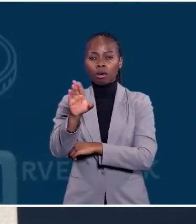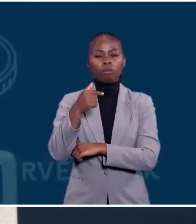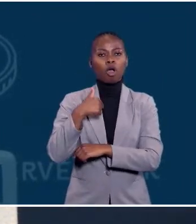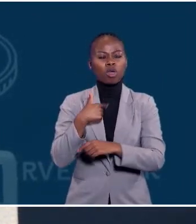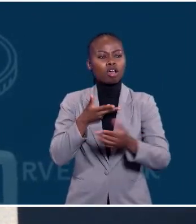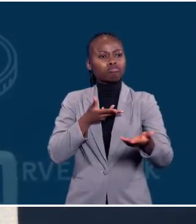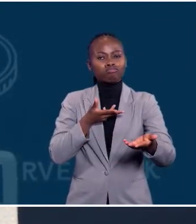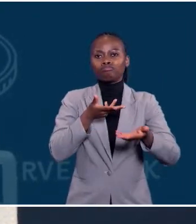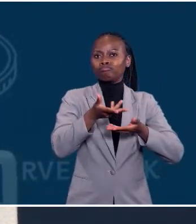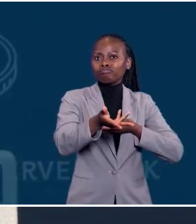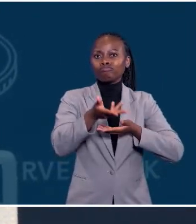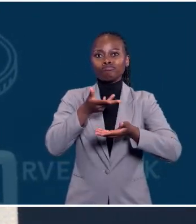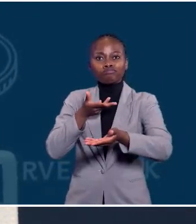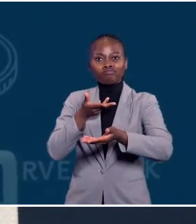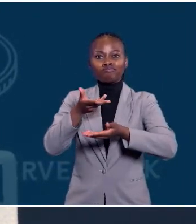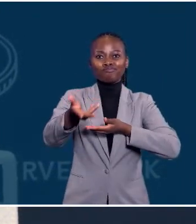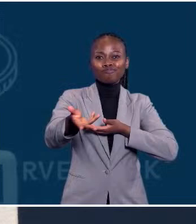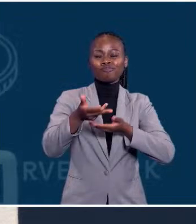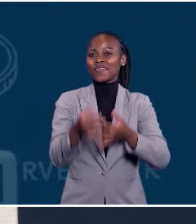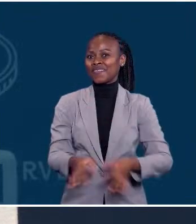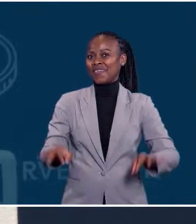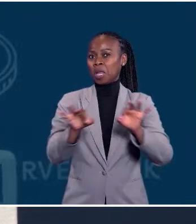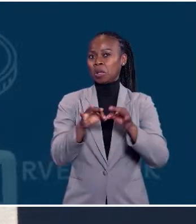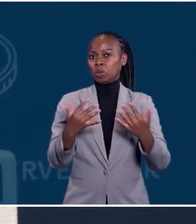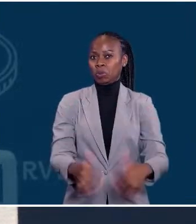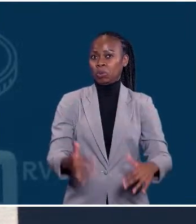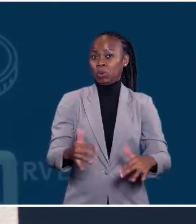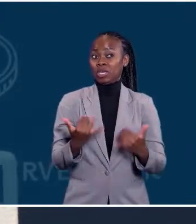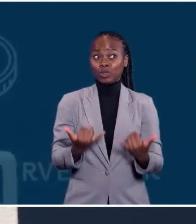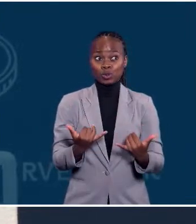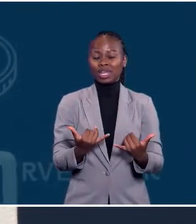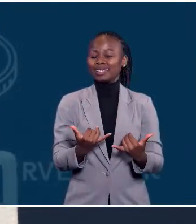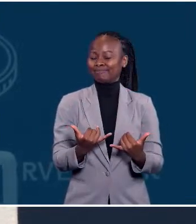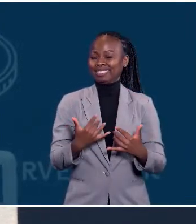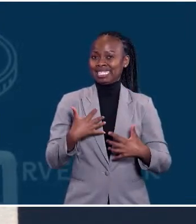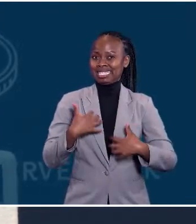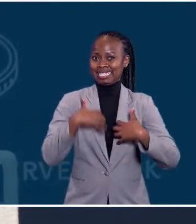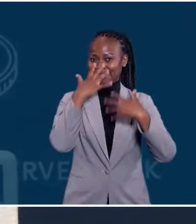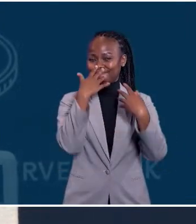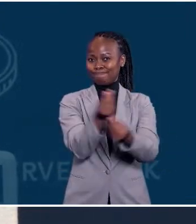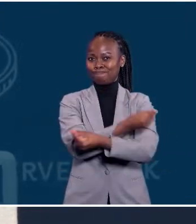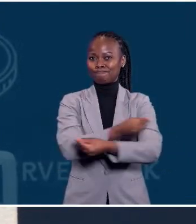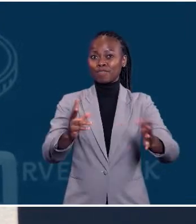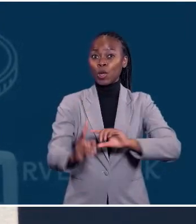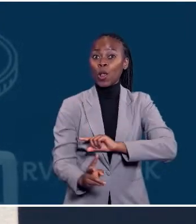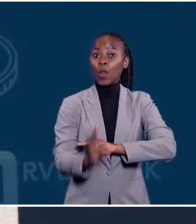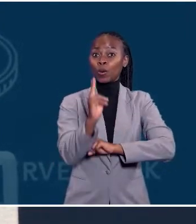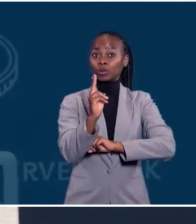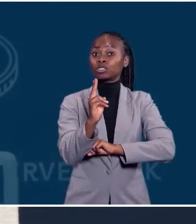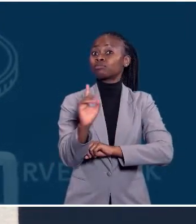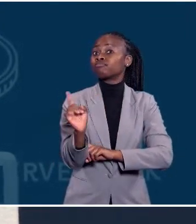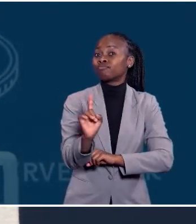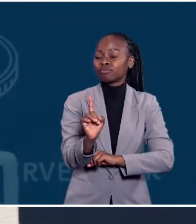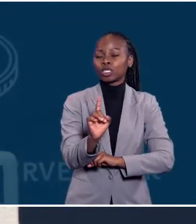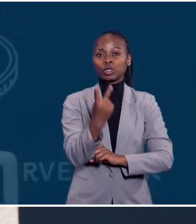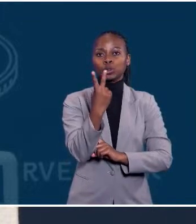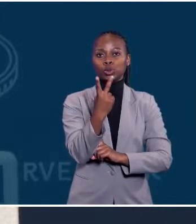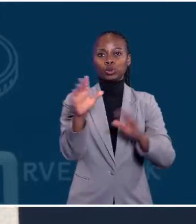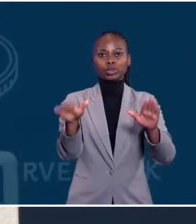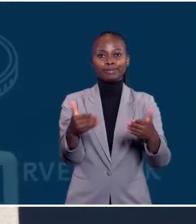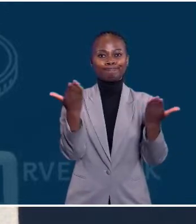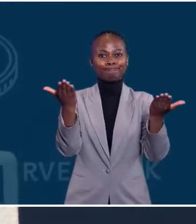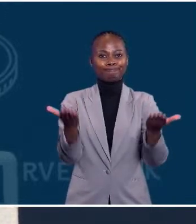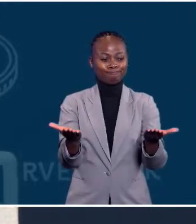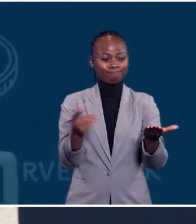you. Today, we are excited to launch the first of the two monetary policy reviews that